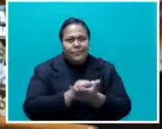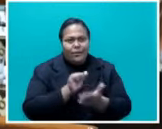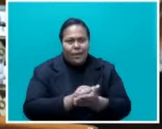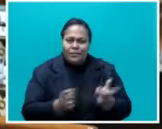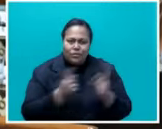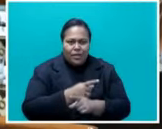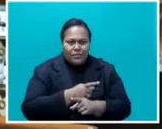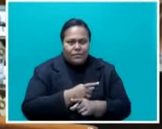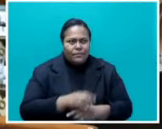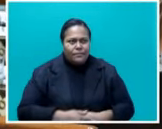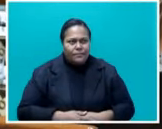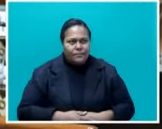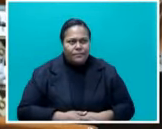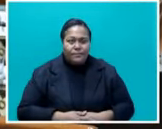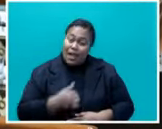Speaker, let